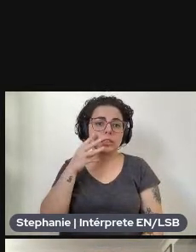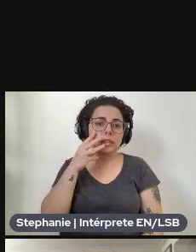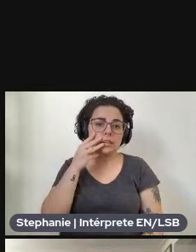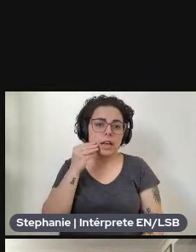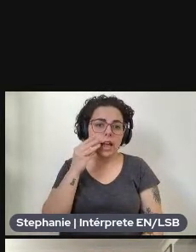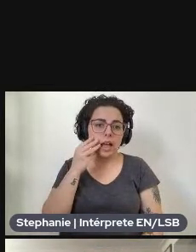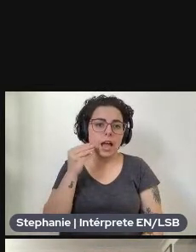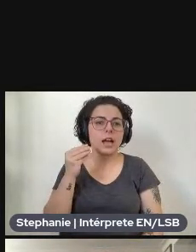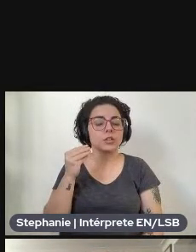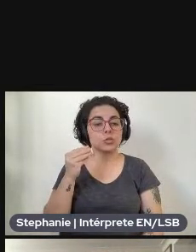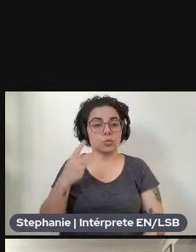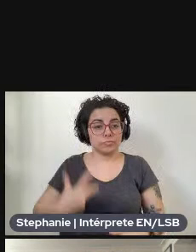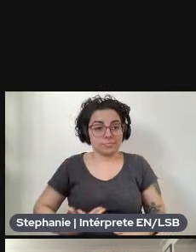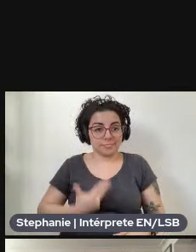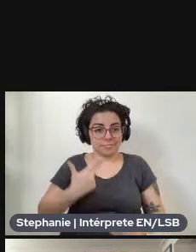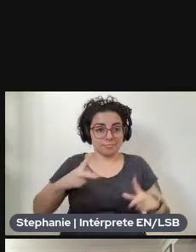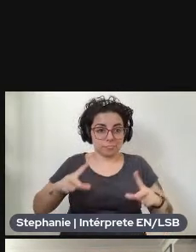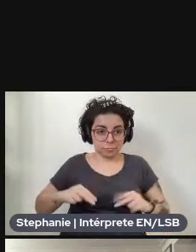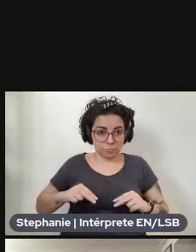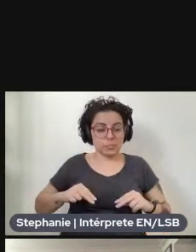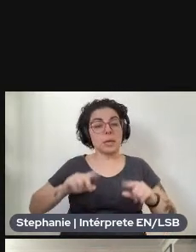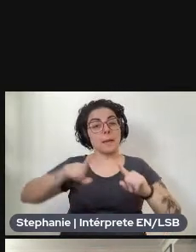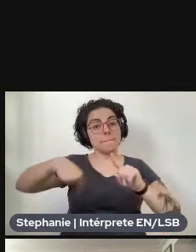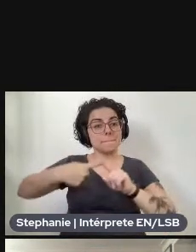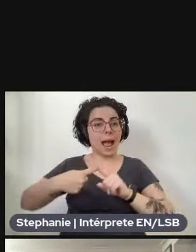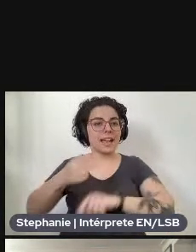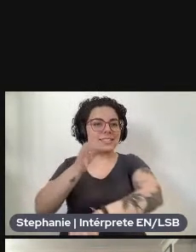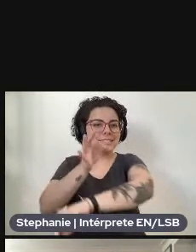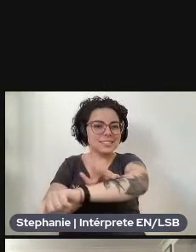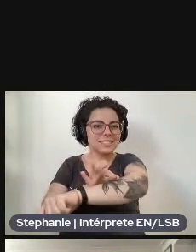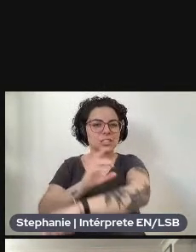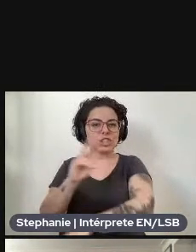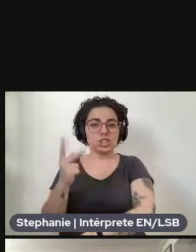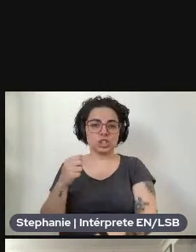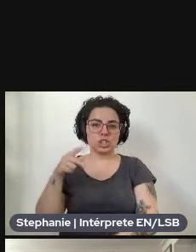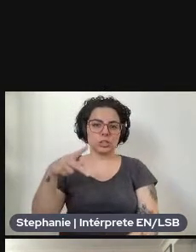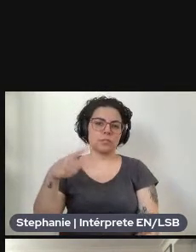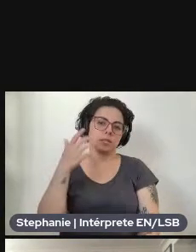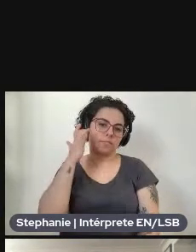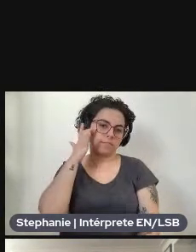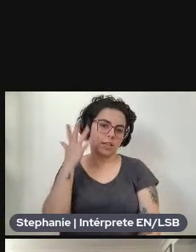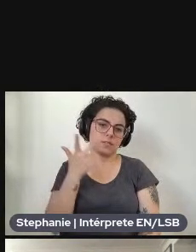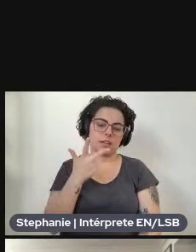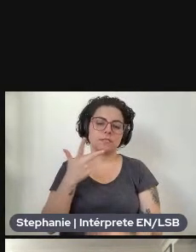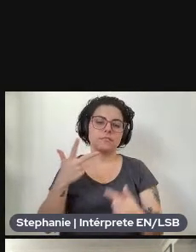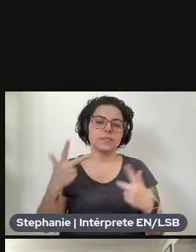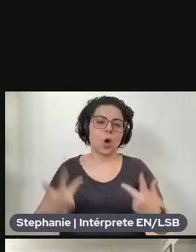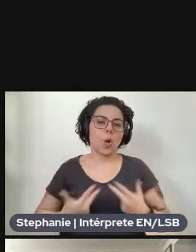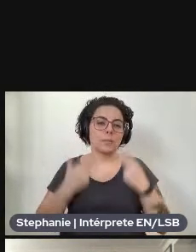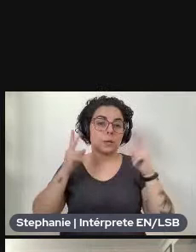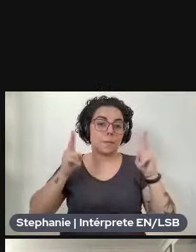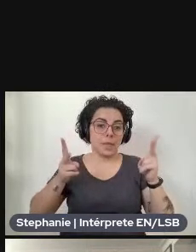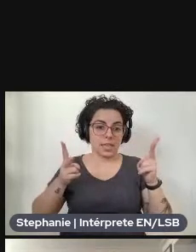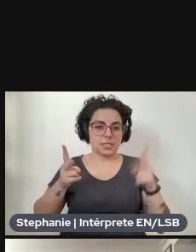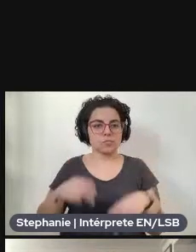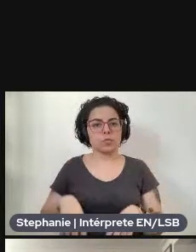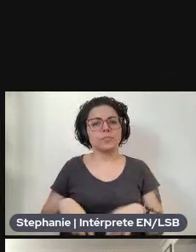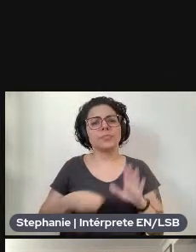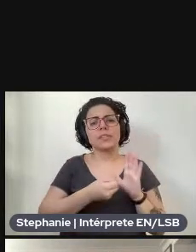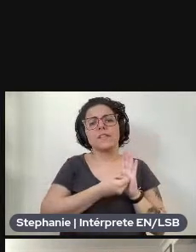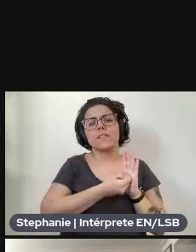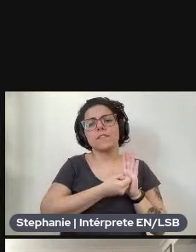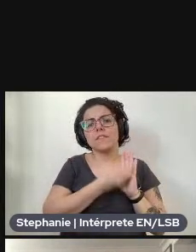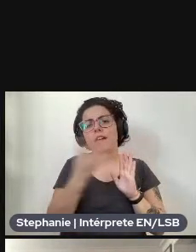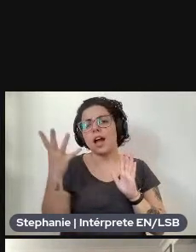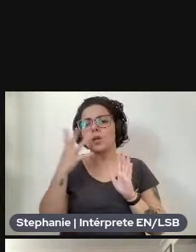desexed and microchipped at the same time. Thousands of beautiful cats have to be destroyed